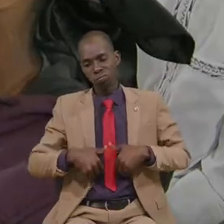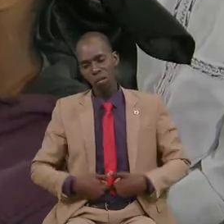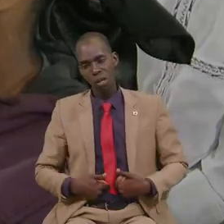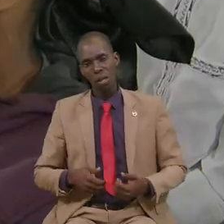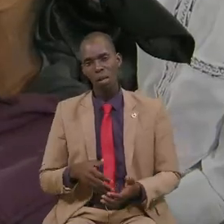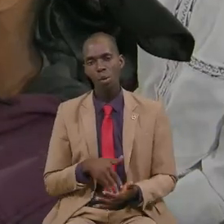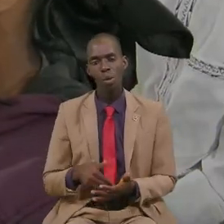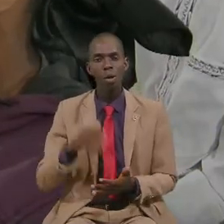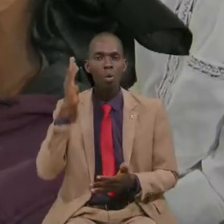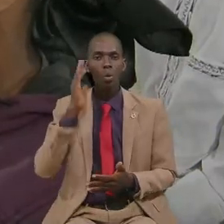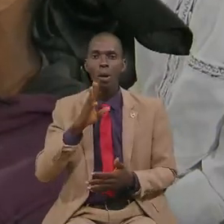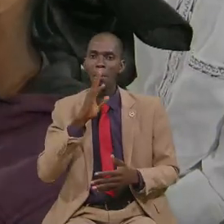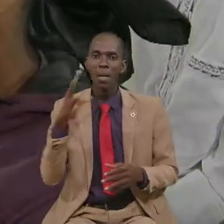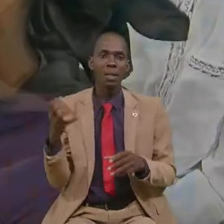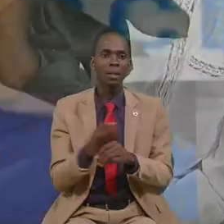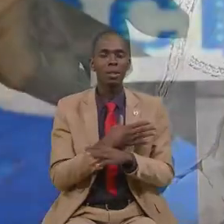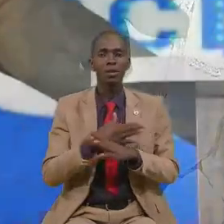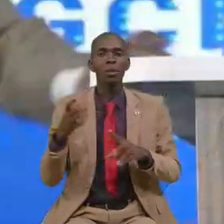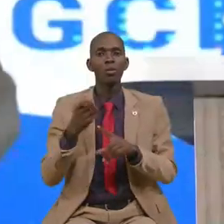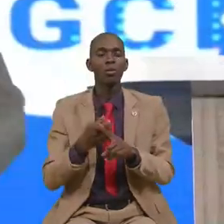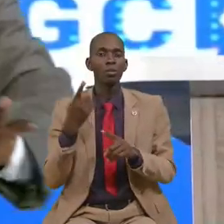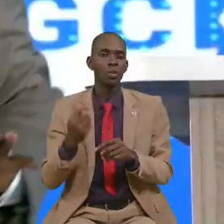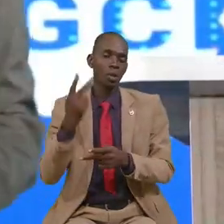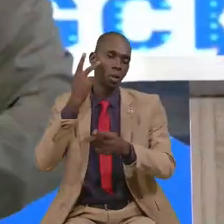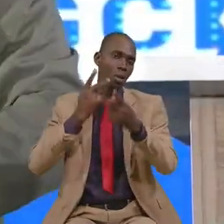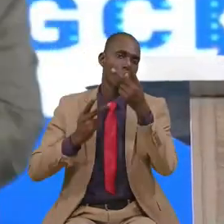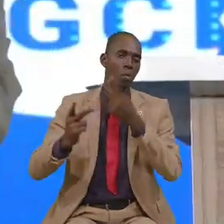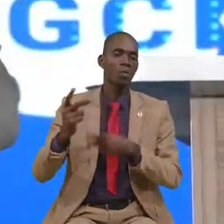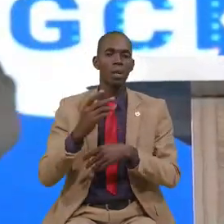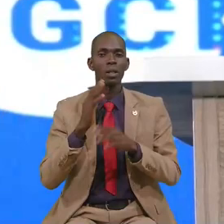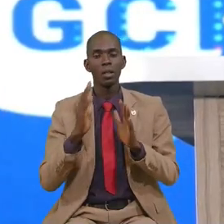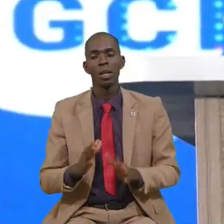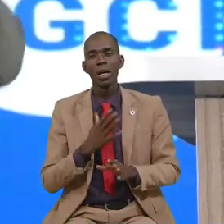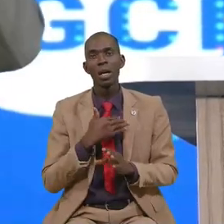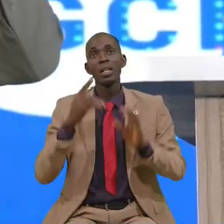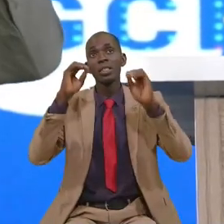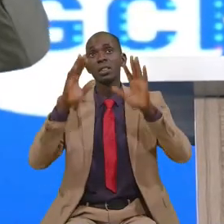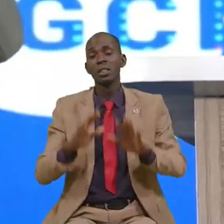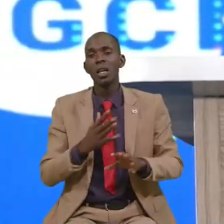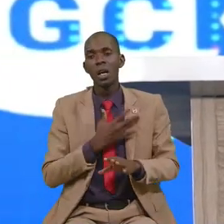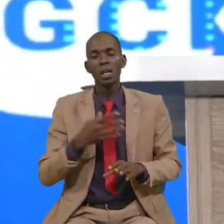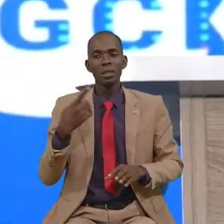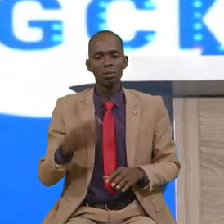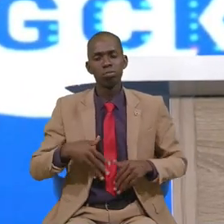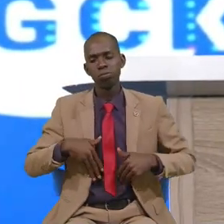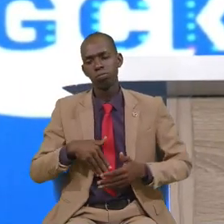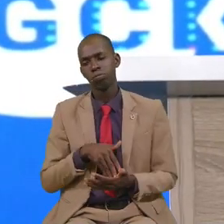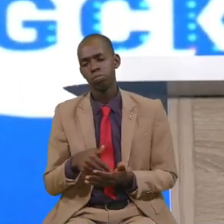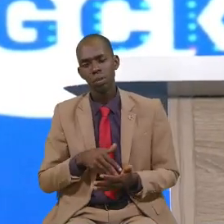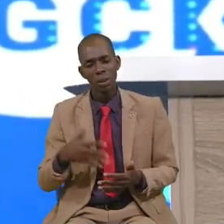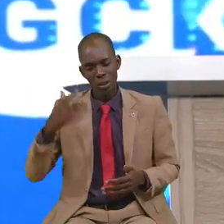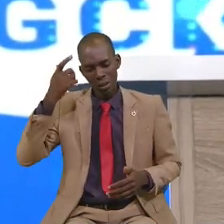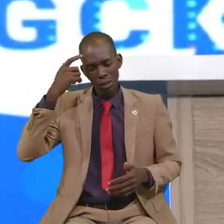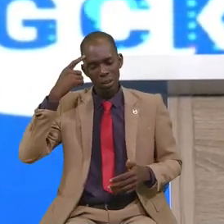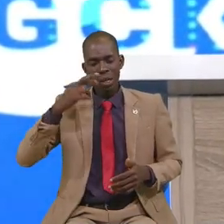taken away from the prophet, from the preacher, and the weariness and the scattering. My thoughts are scattered,